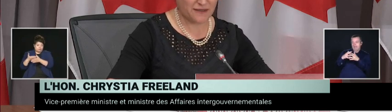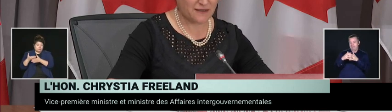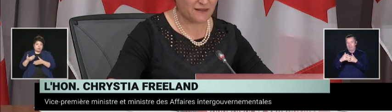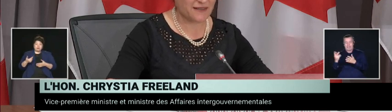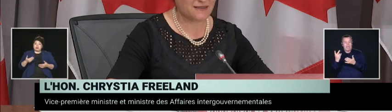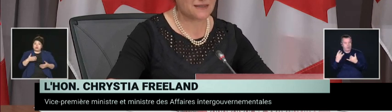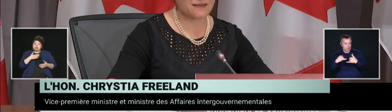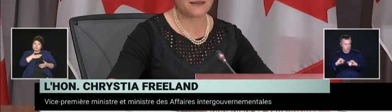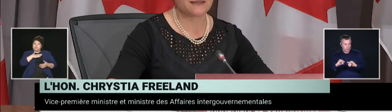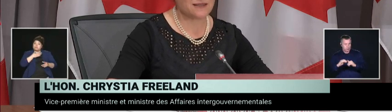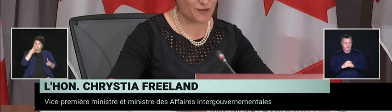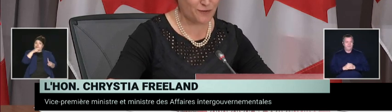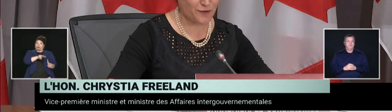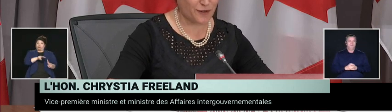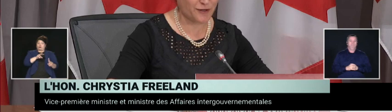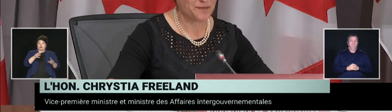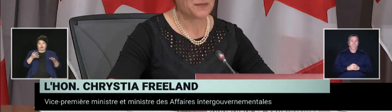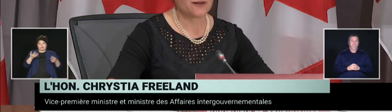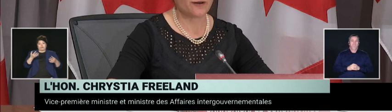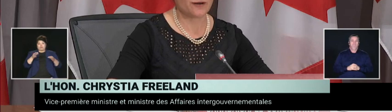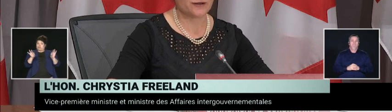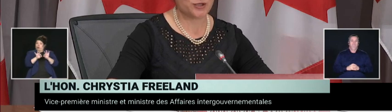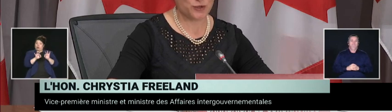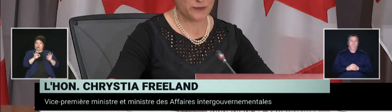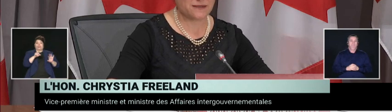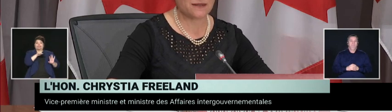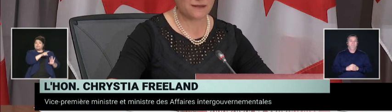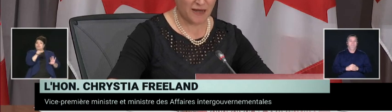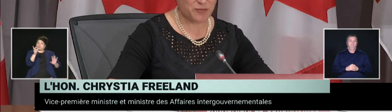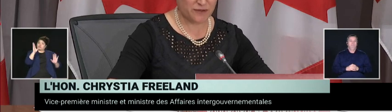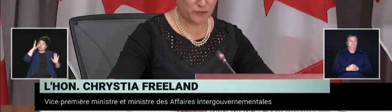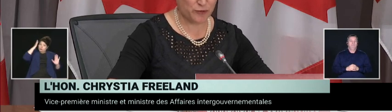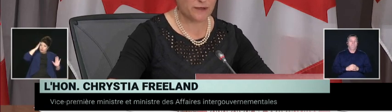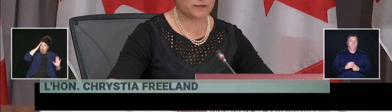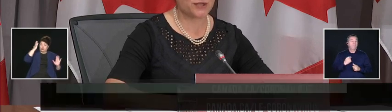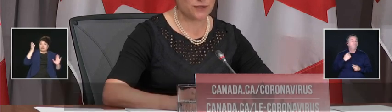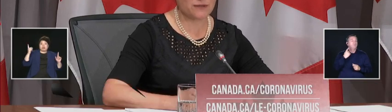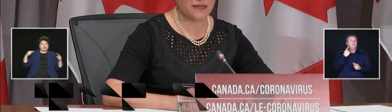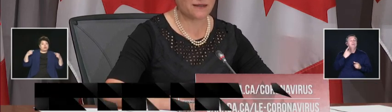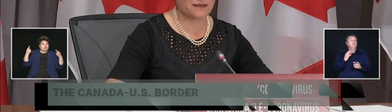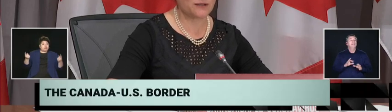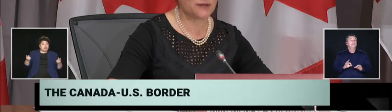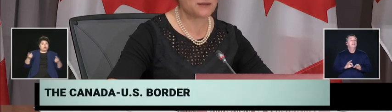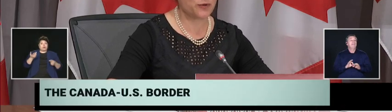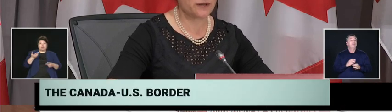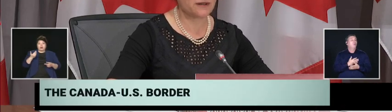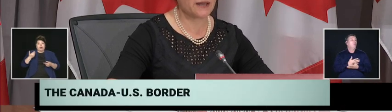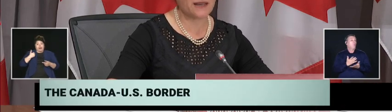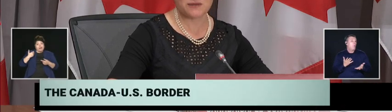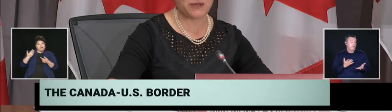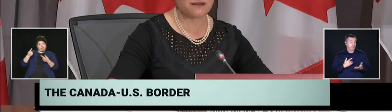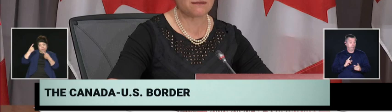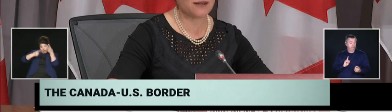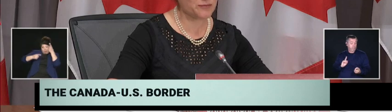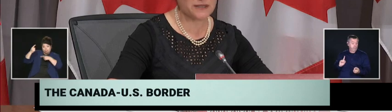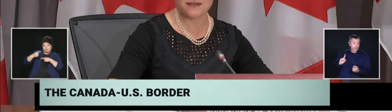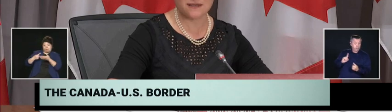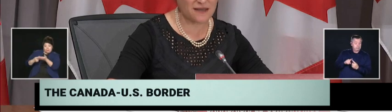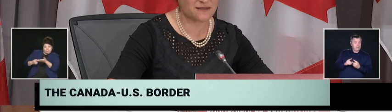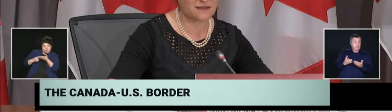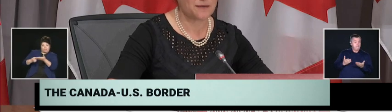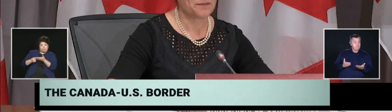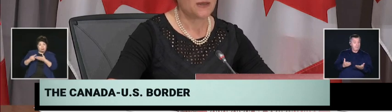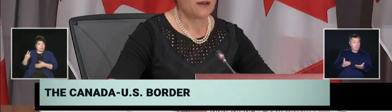to recognize that so far, our joint collaborative approach to the Canada-U.S. border has been a